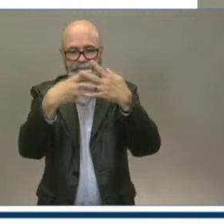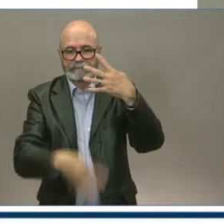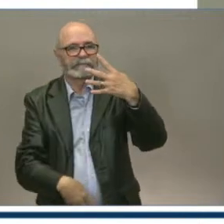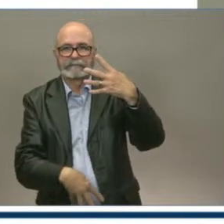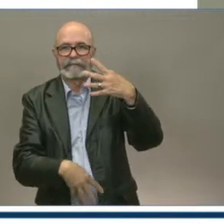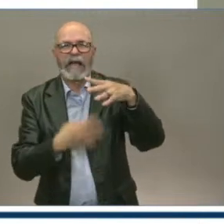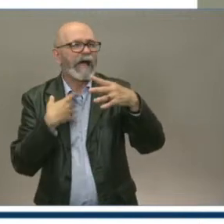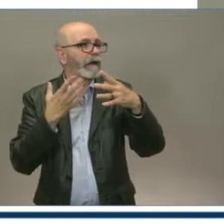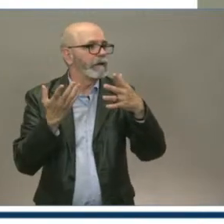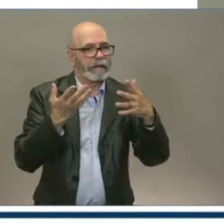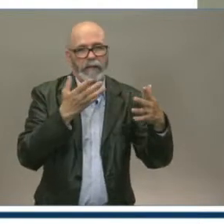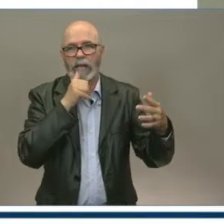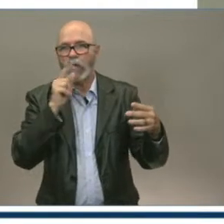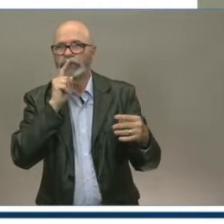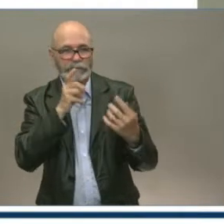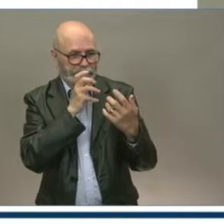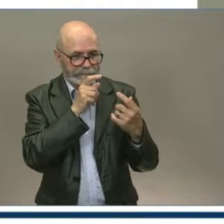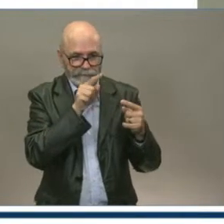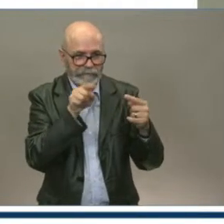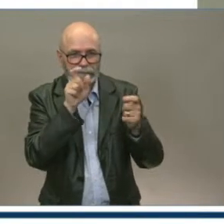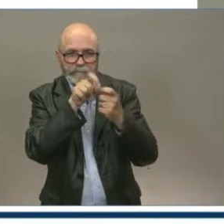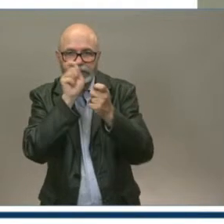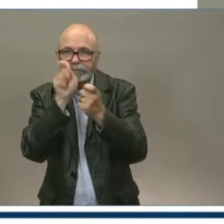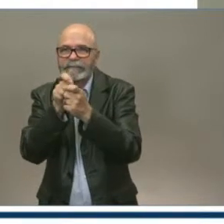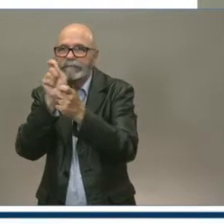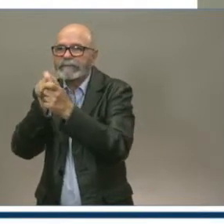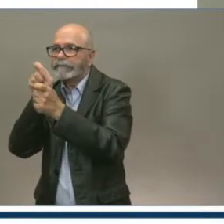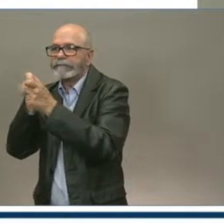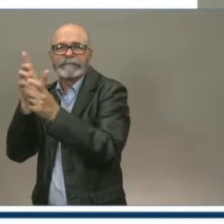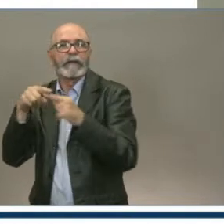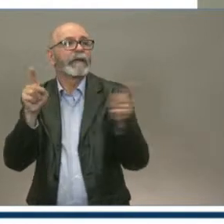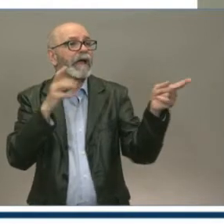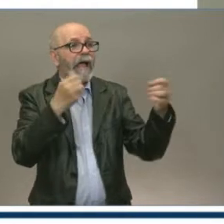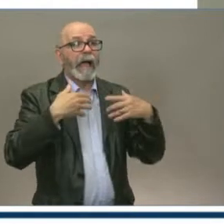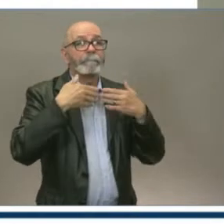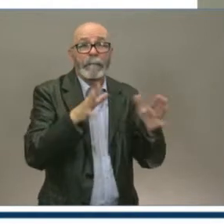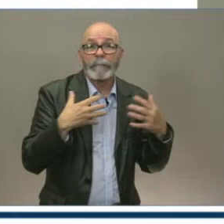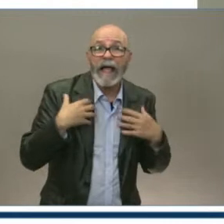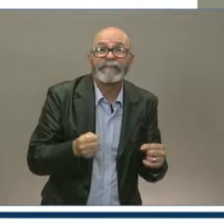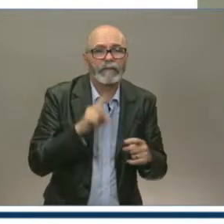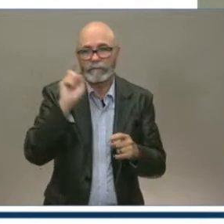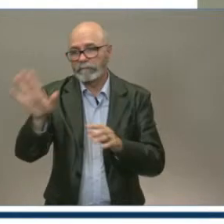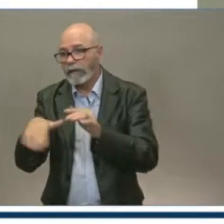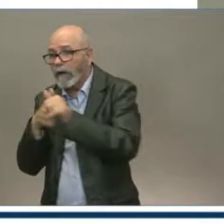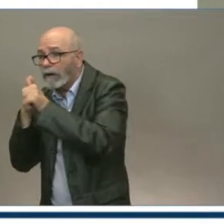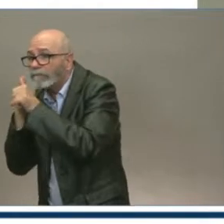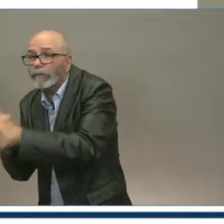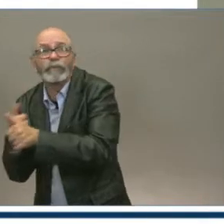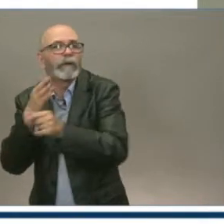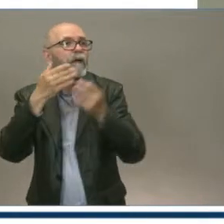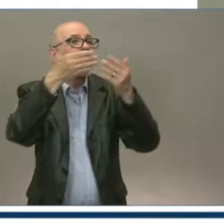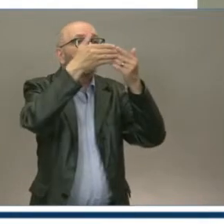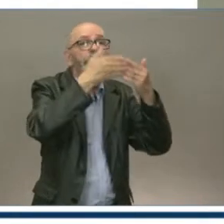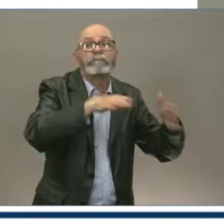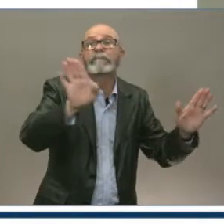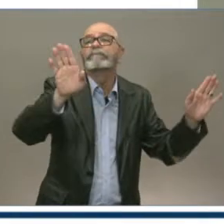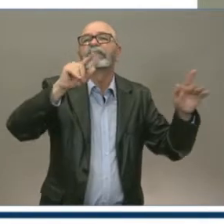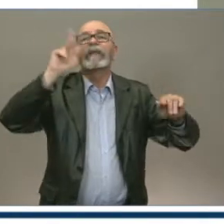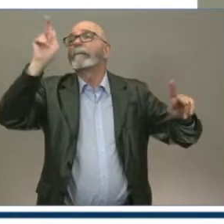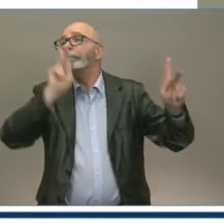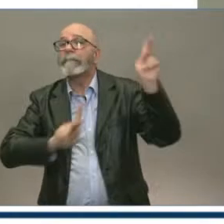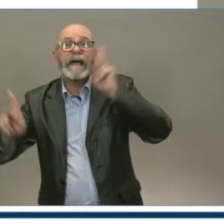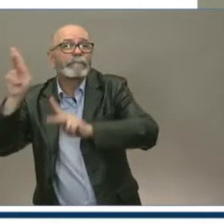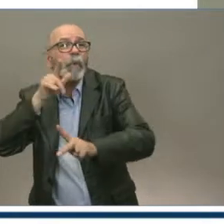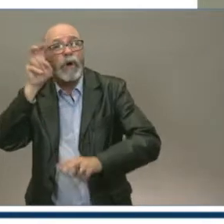under the general umbrella of public health measures that people have to follow, whether it's for the general public, for travelers, or for people who are